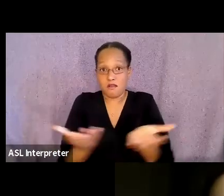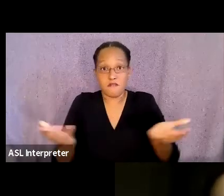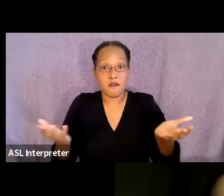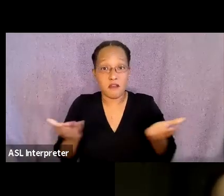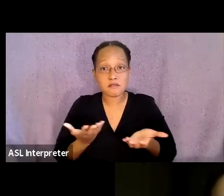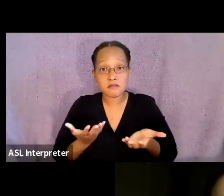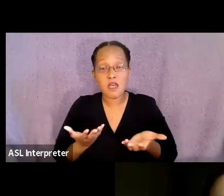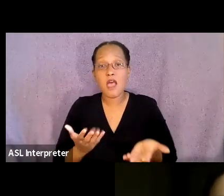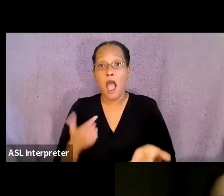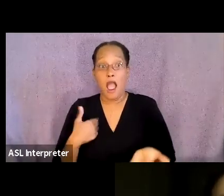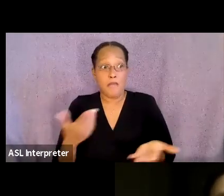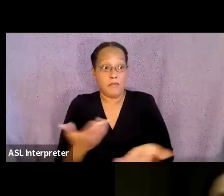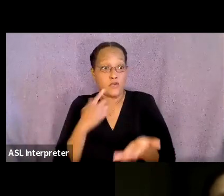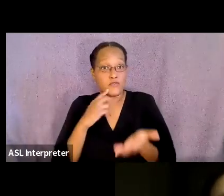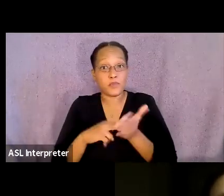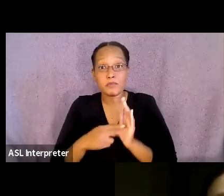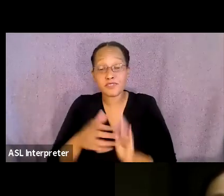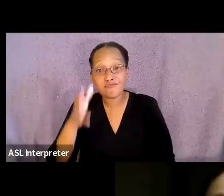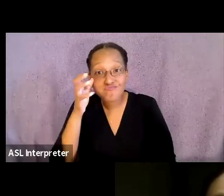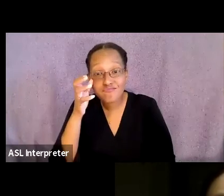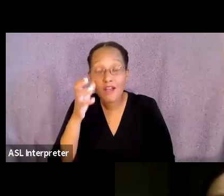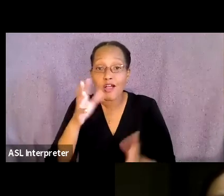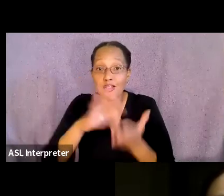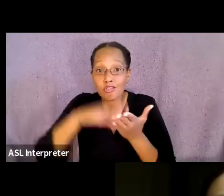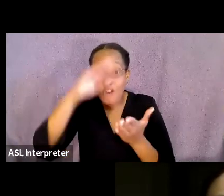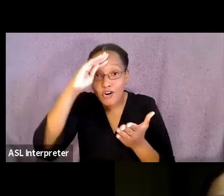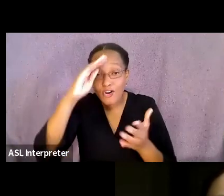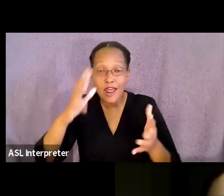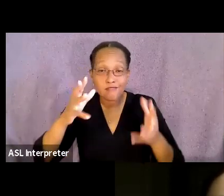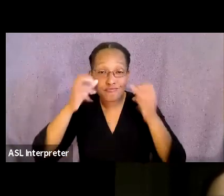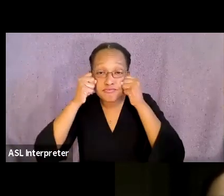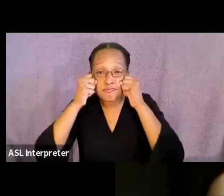just absorb the beauty and the brilliance here.